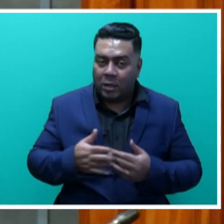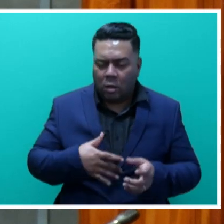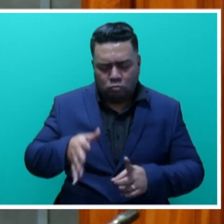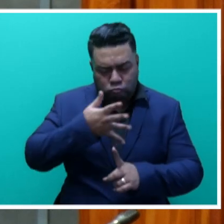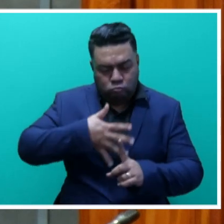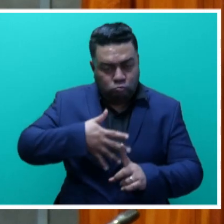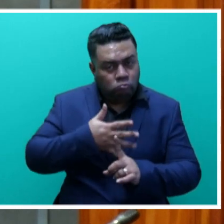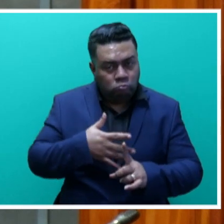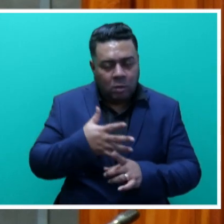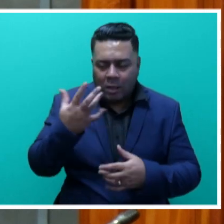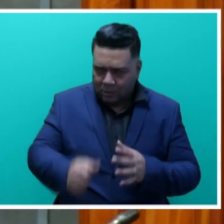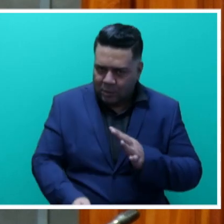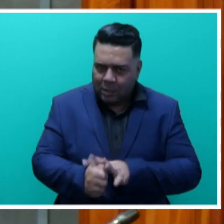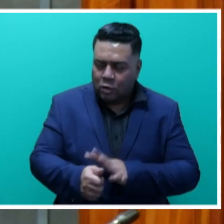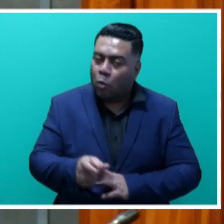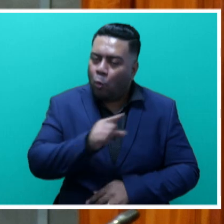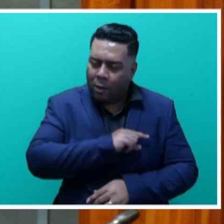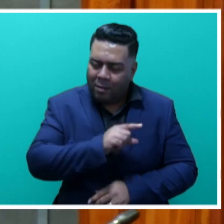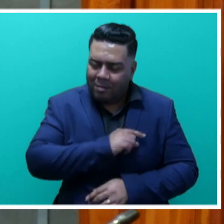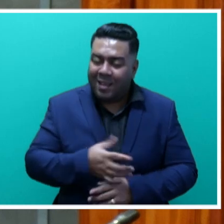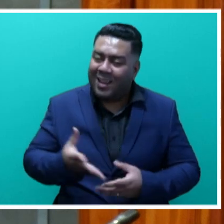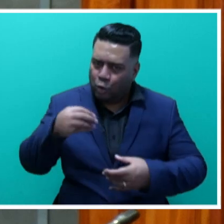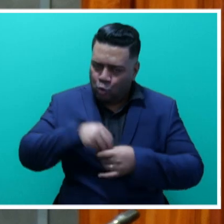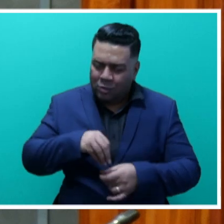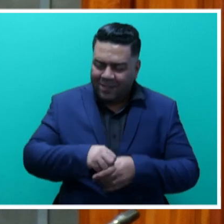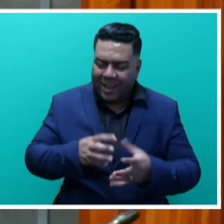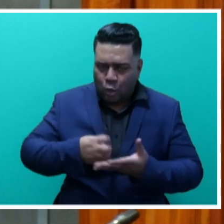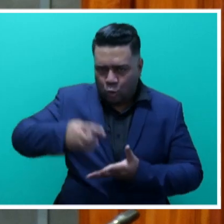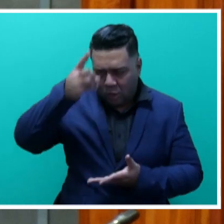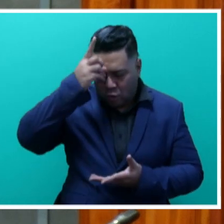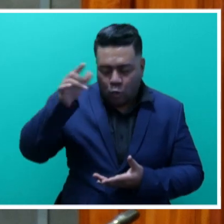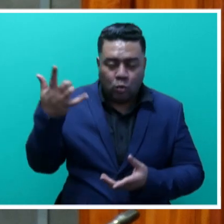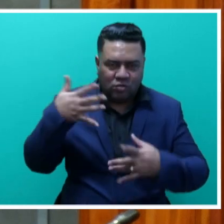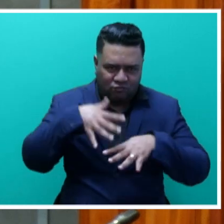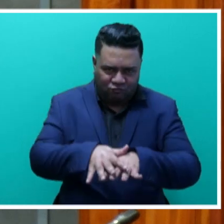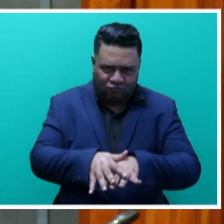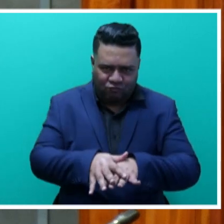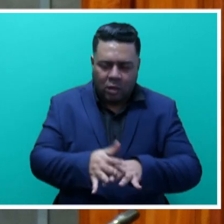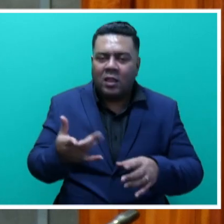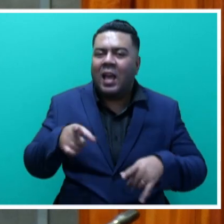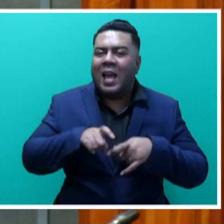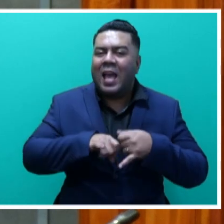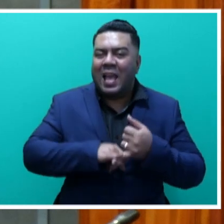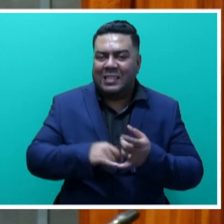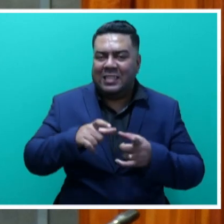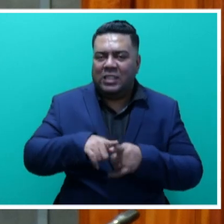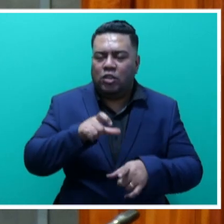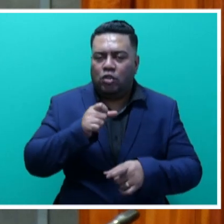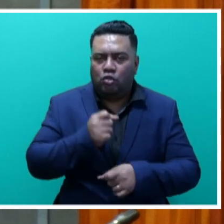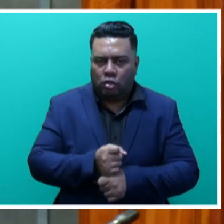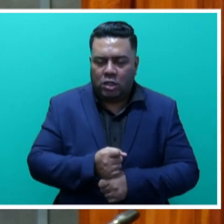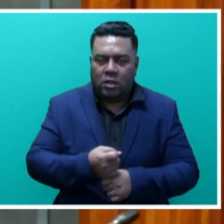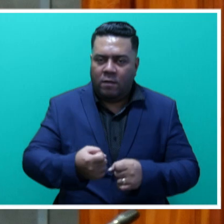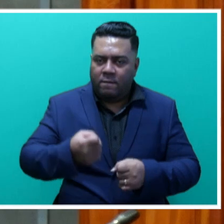background, has access to quality and inclusive education, which is in line with the Sustainable Development Goal 4.